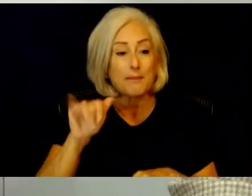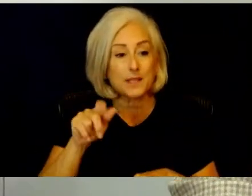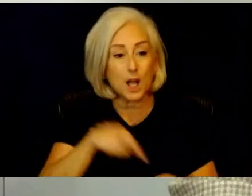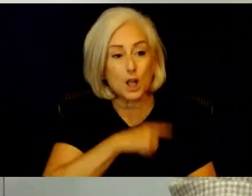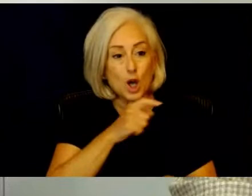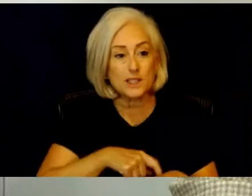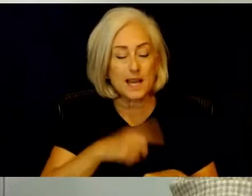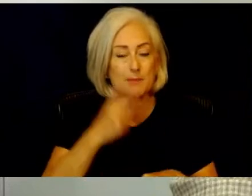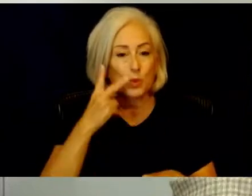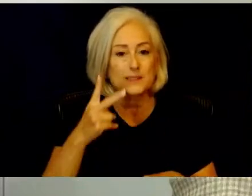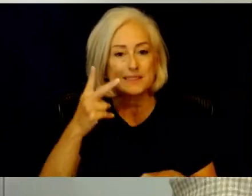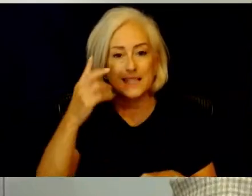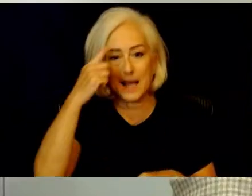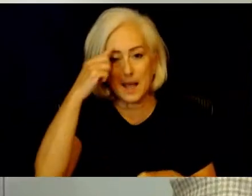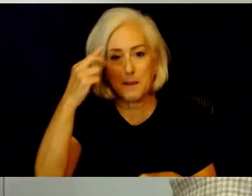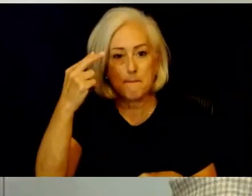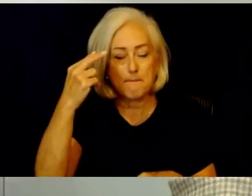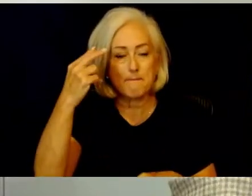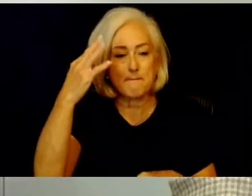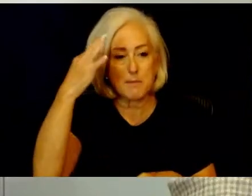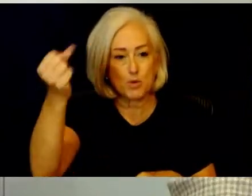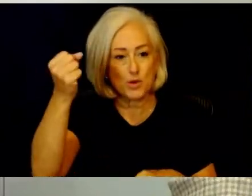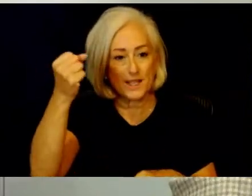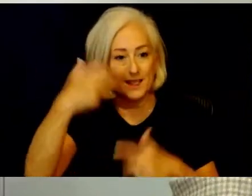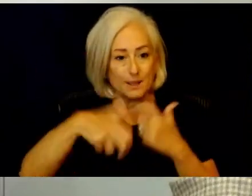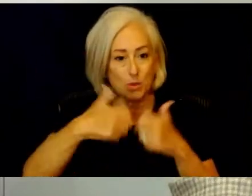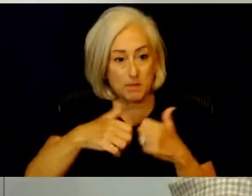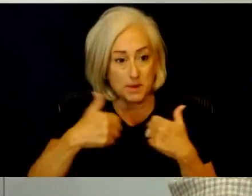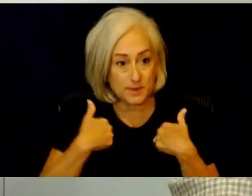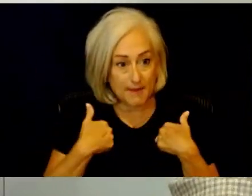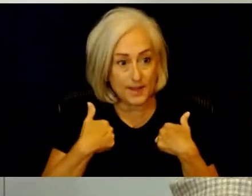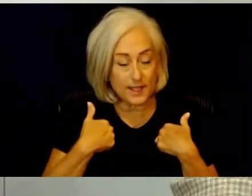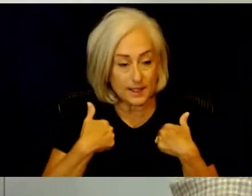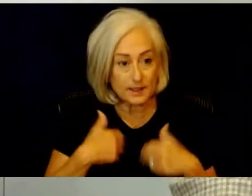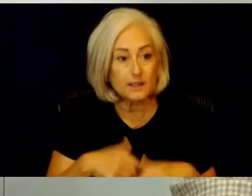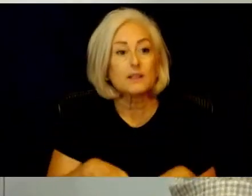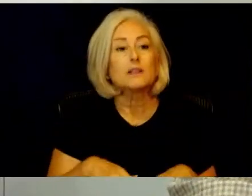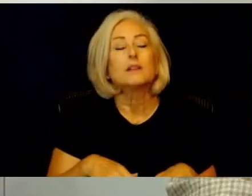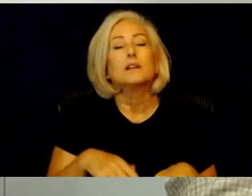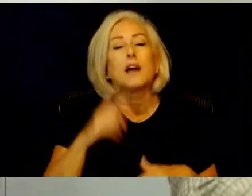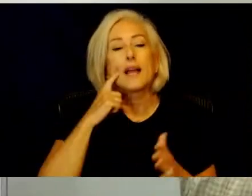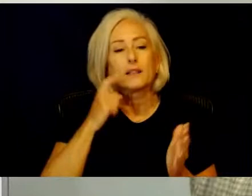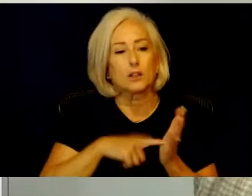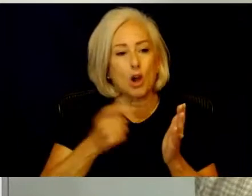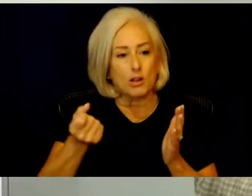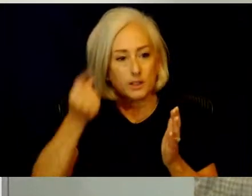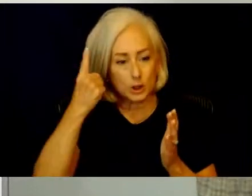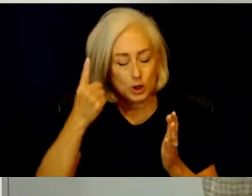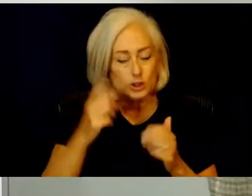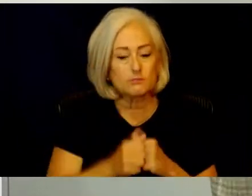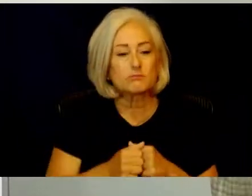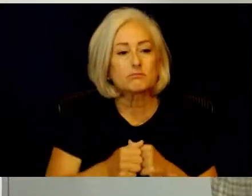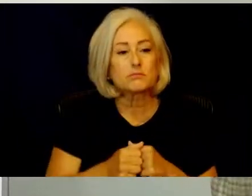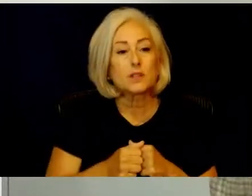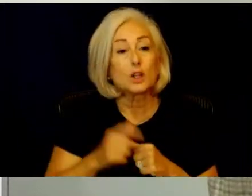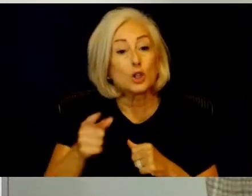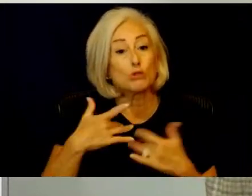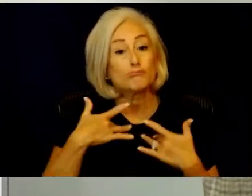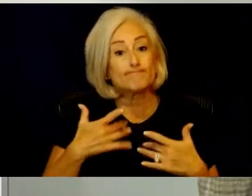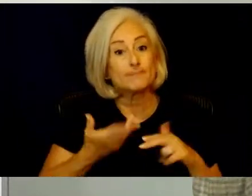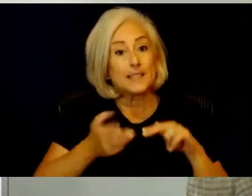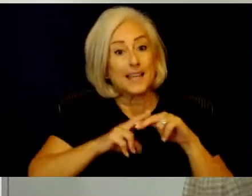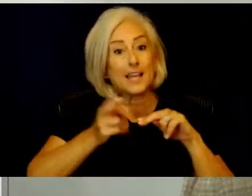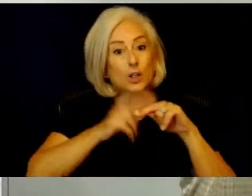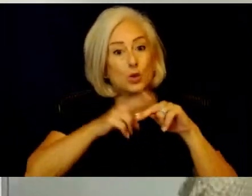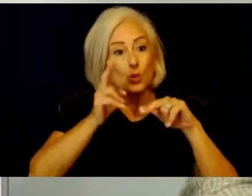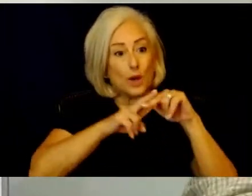memory and cognition. Weight gain is a big one. I always say there's a vicious cycle with sleep apnea. You gain weight and you develop apnea, and then